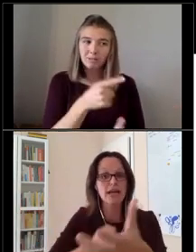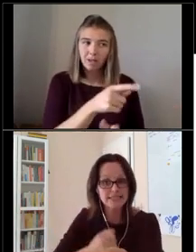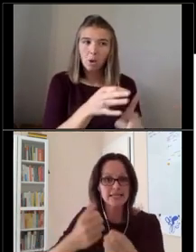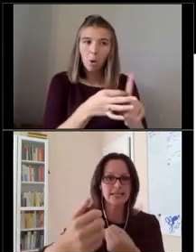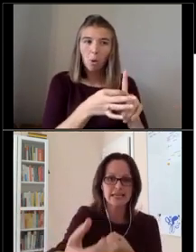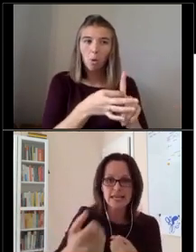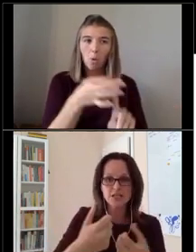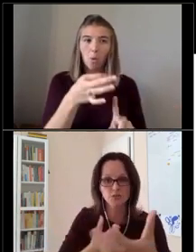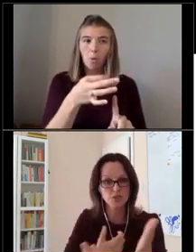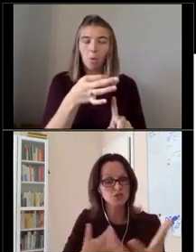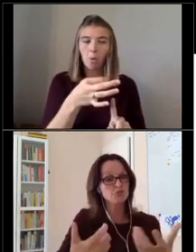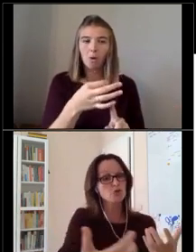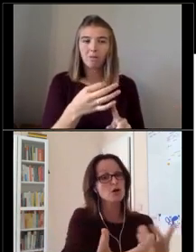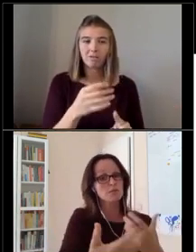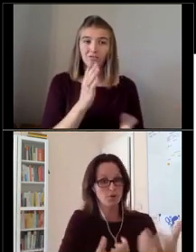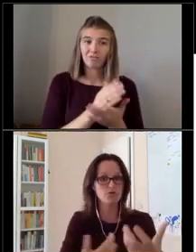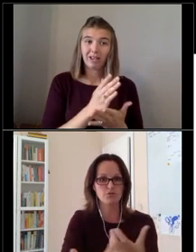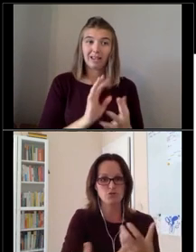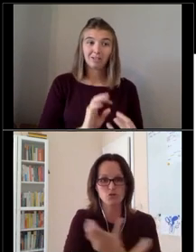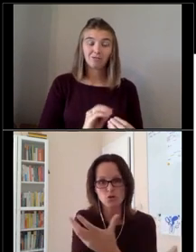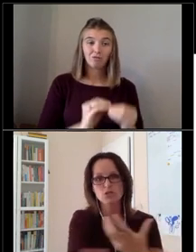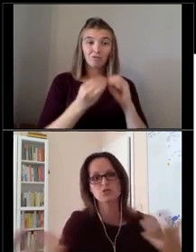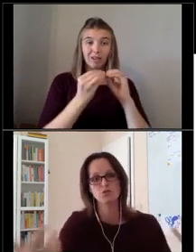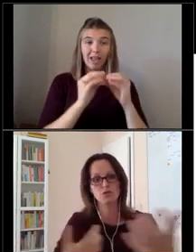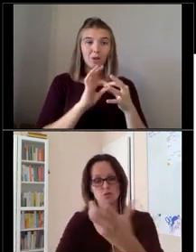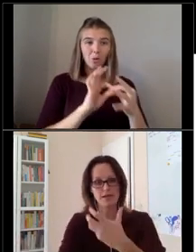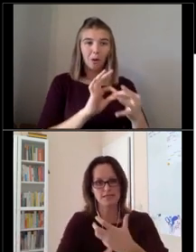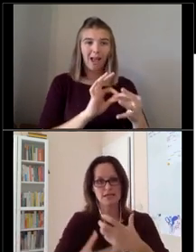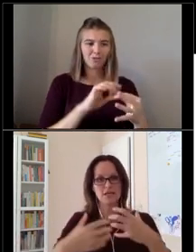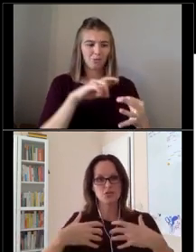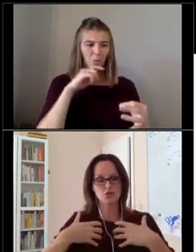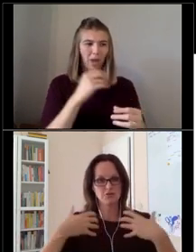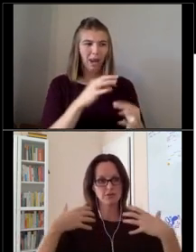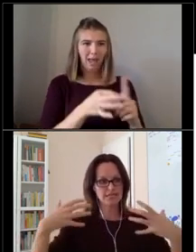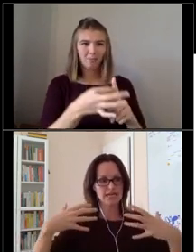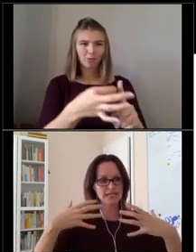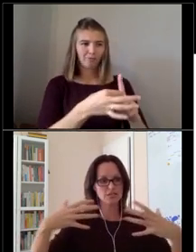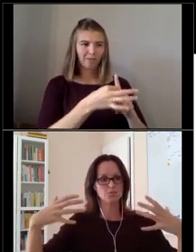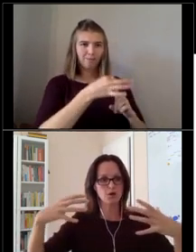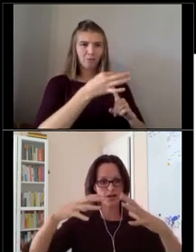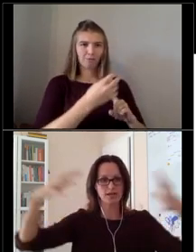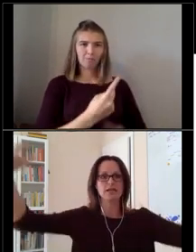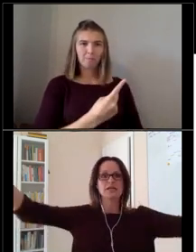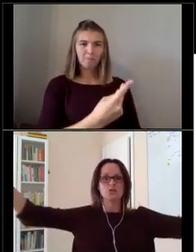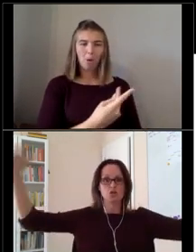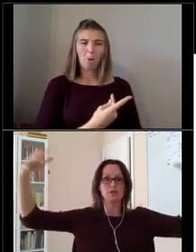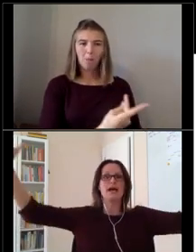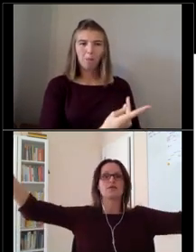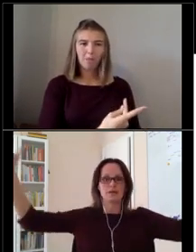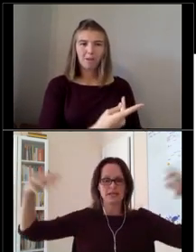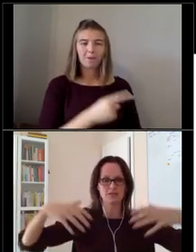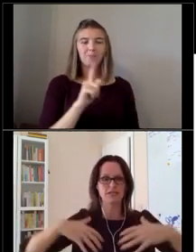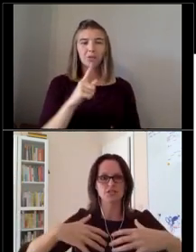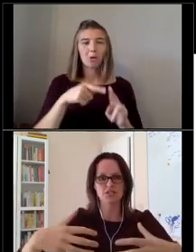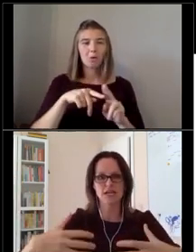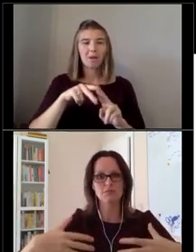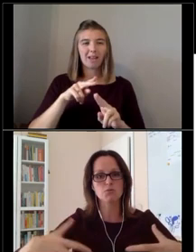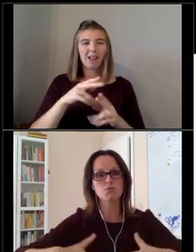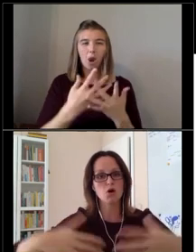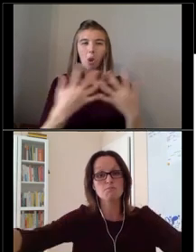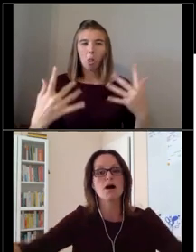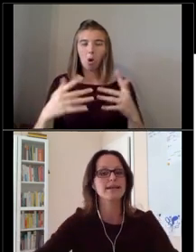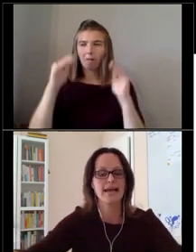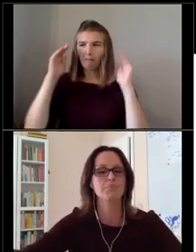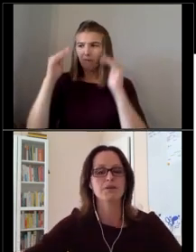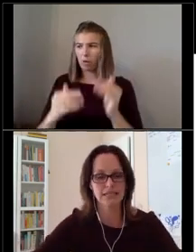about creating a connection, which is for both of you, you know, which is for the space. So if we take that spotlight, zoom it out a bit even, and just